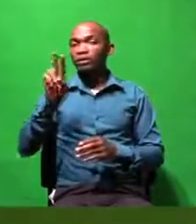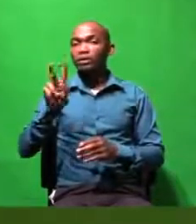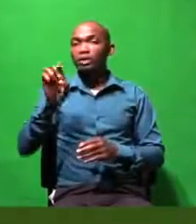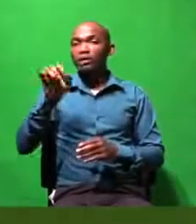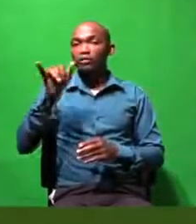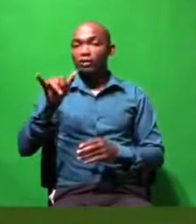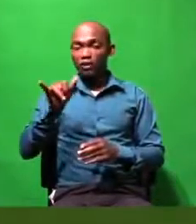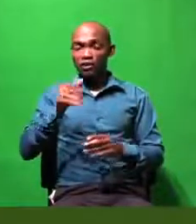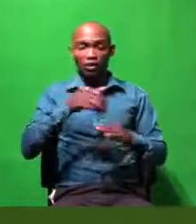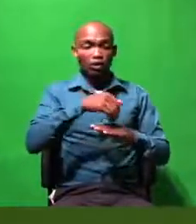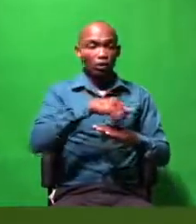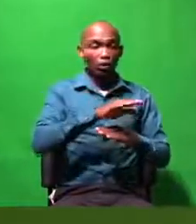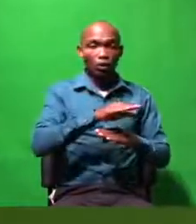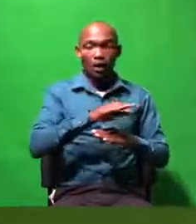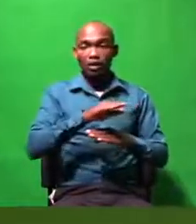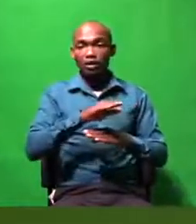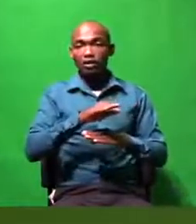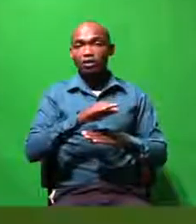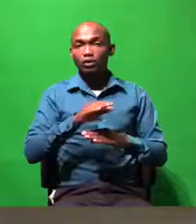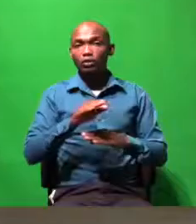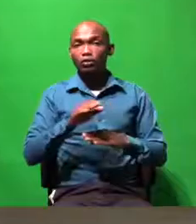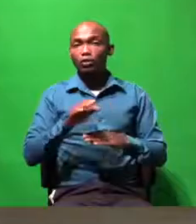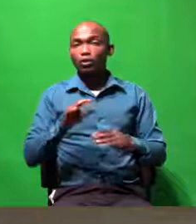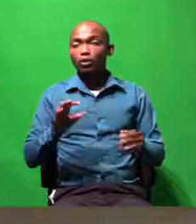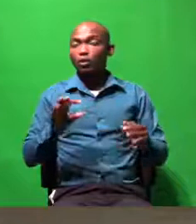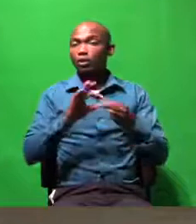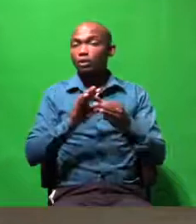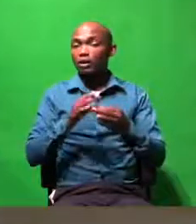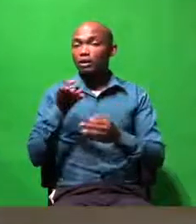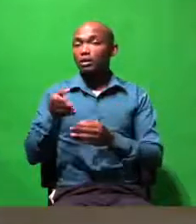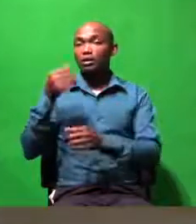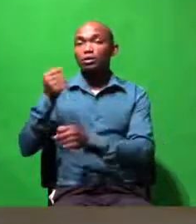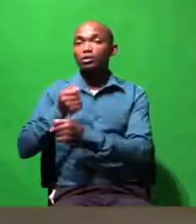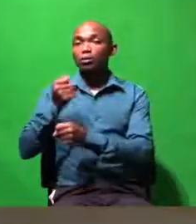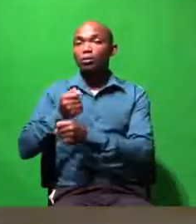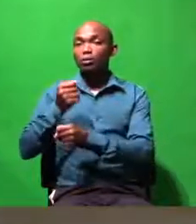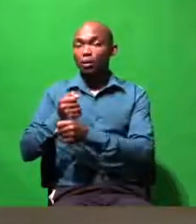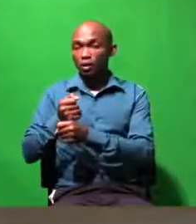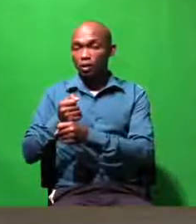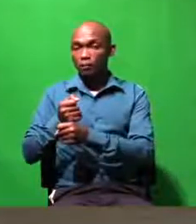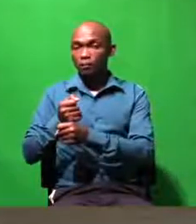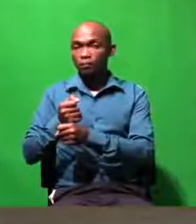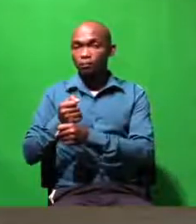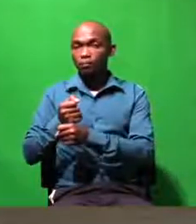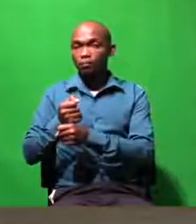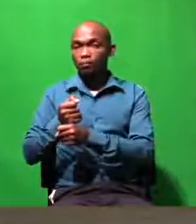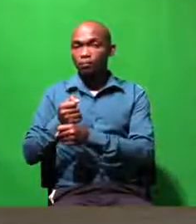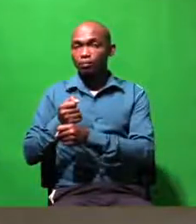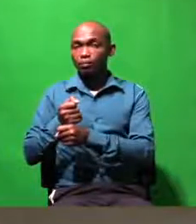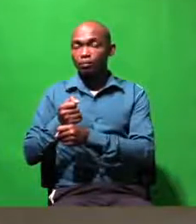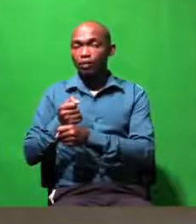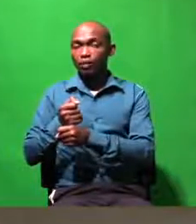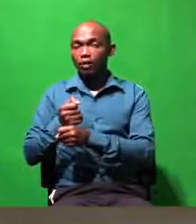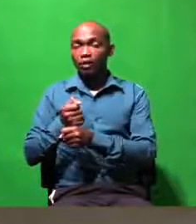surveyors, going to conduct the actual work. That is the one, the importance of pre-visiting.